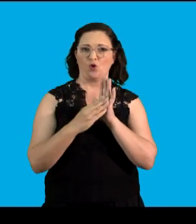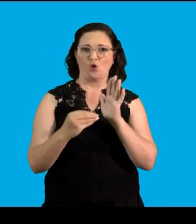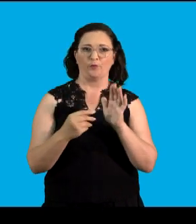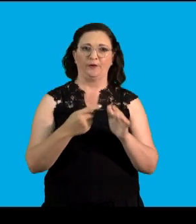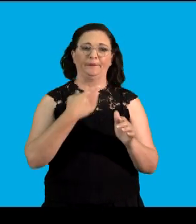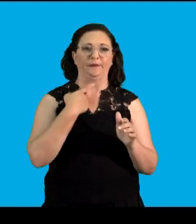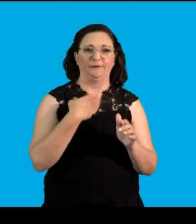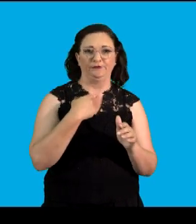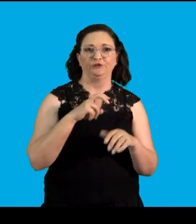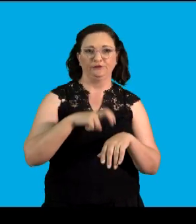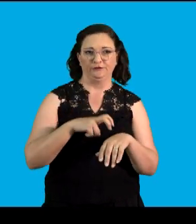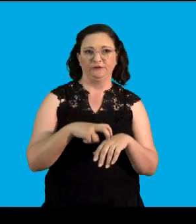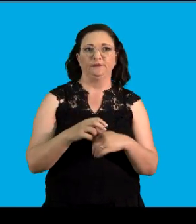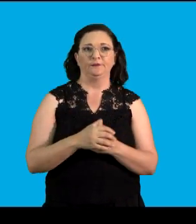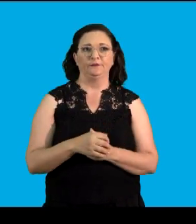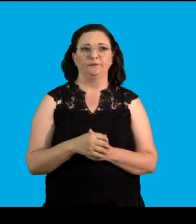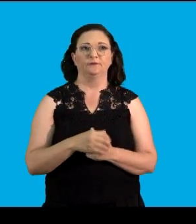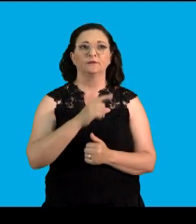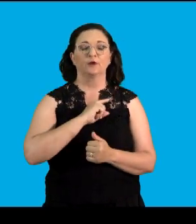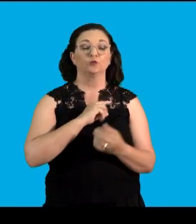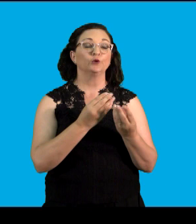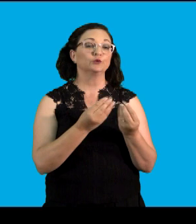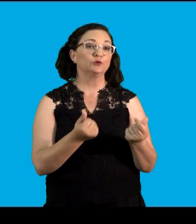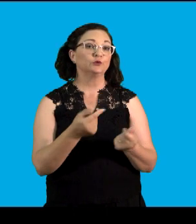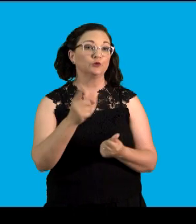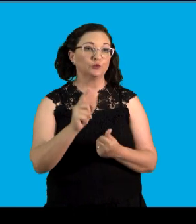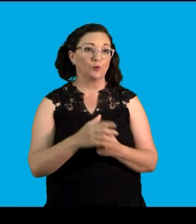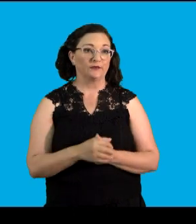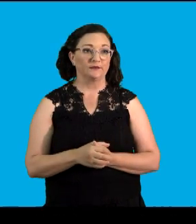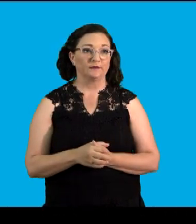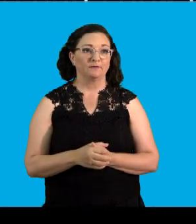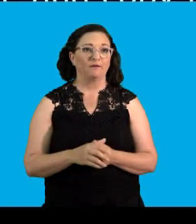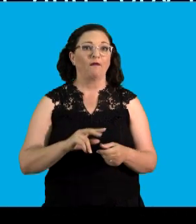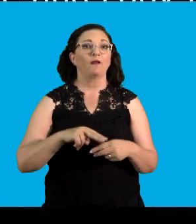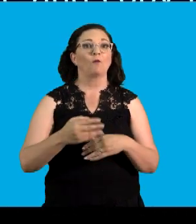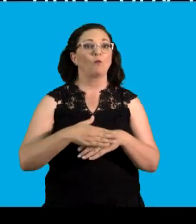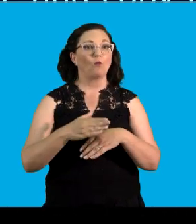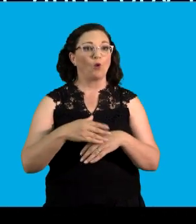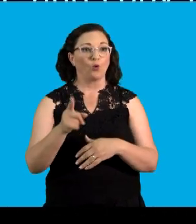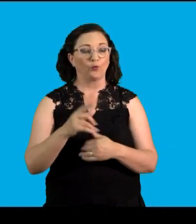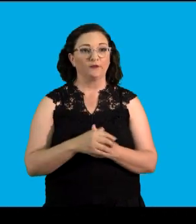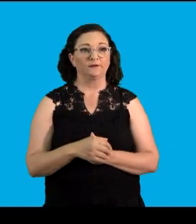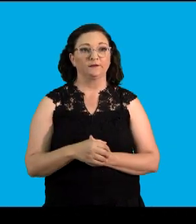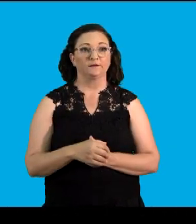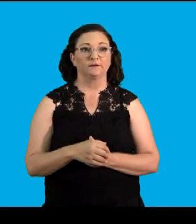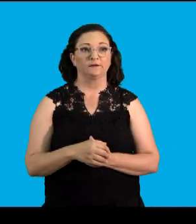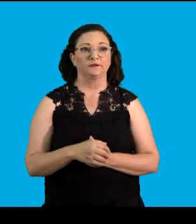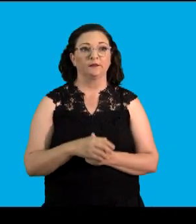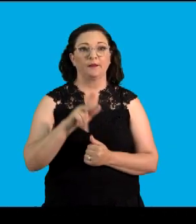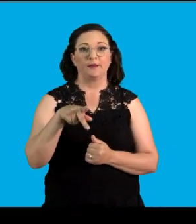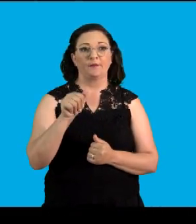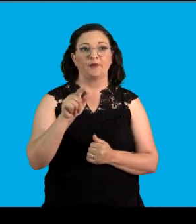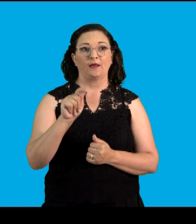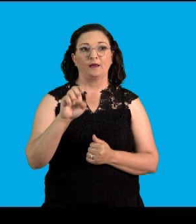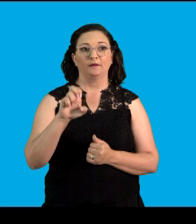permission. Right, the question said solutions. Right, what is another solution? Right,